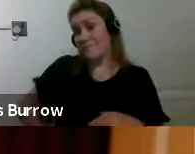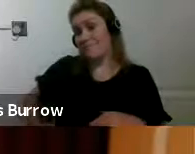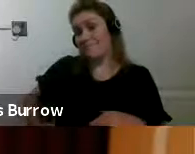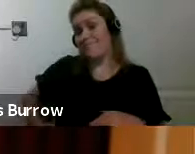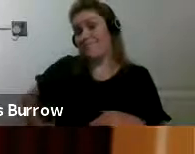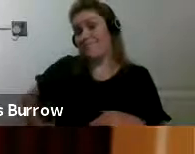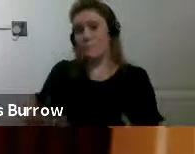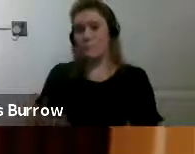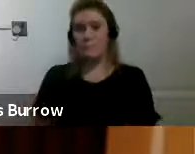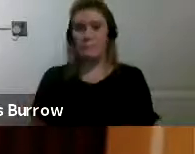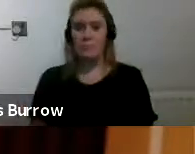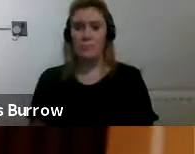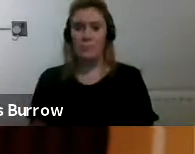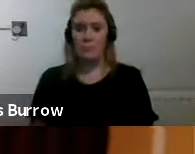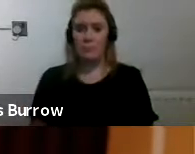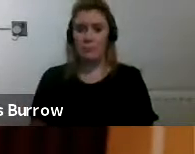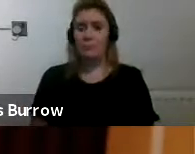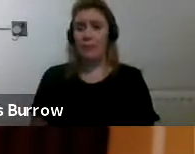got someone killed,